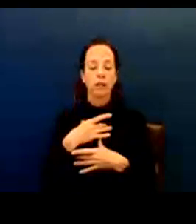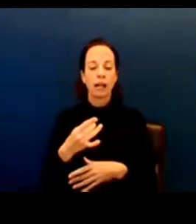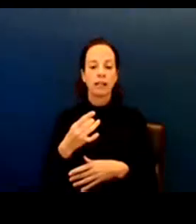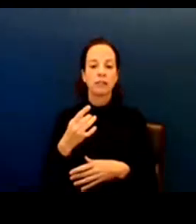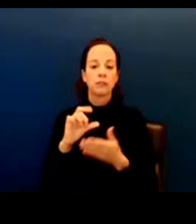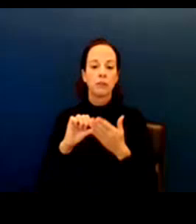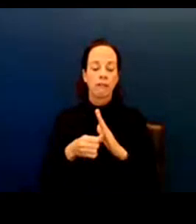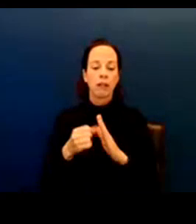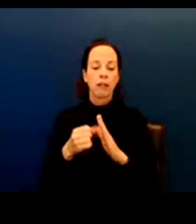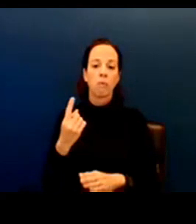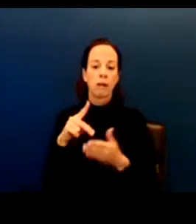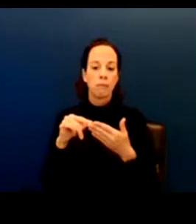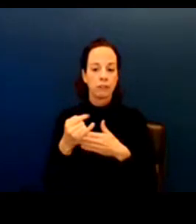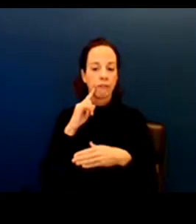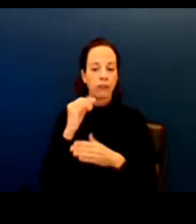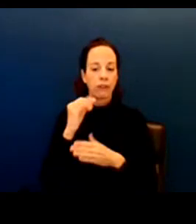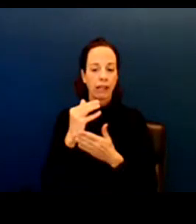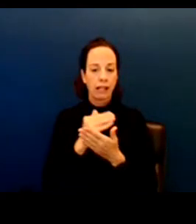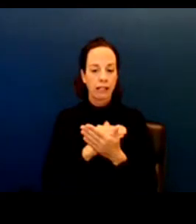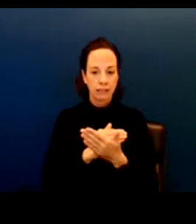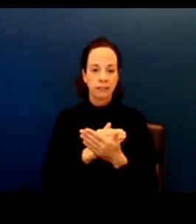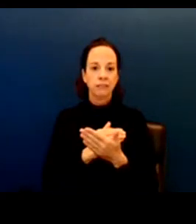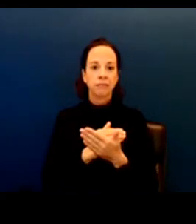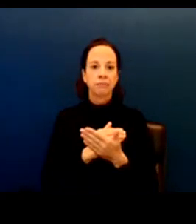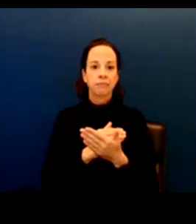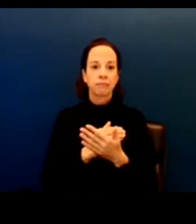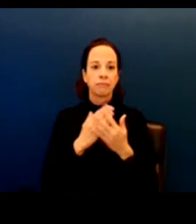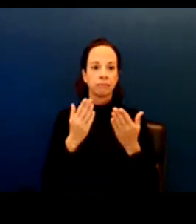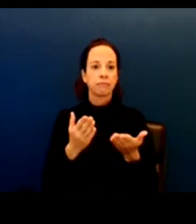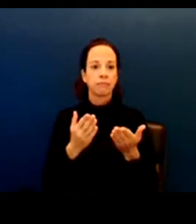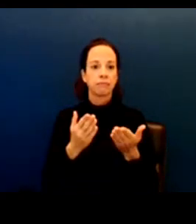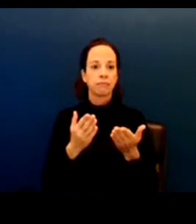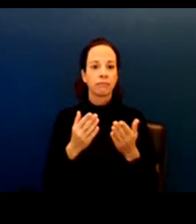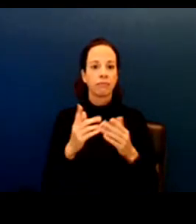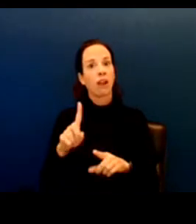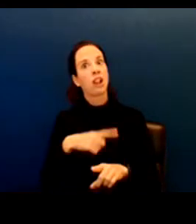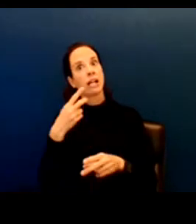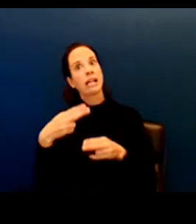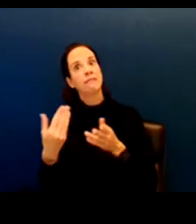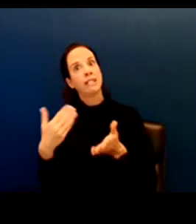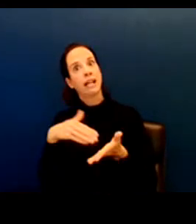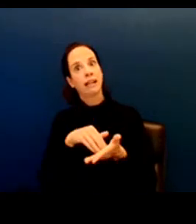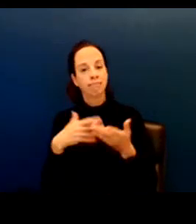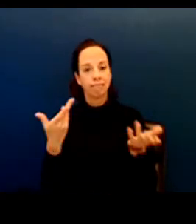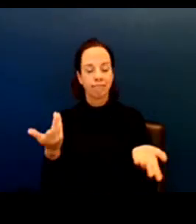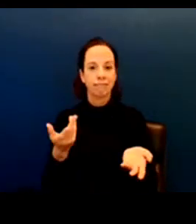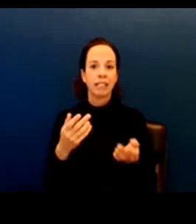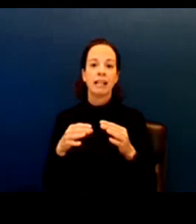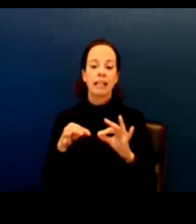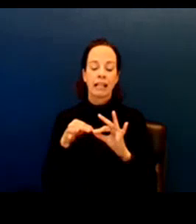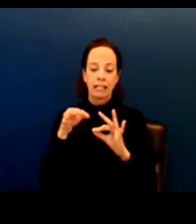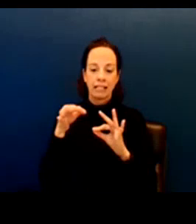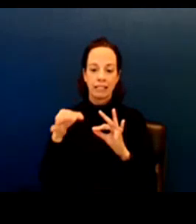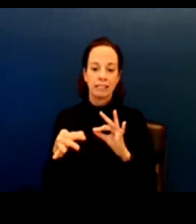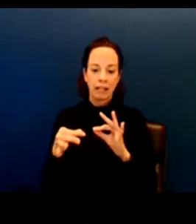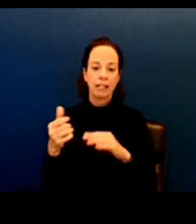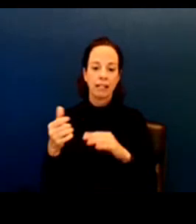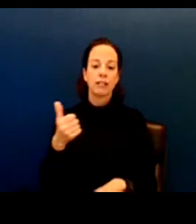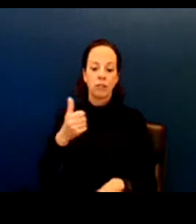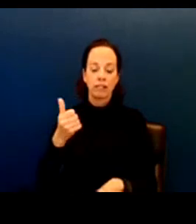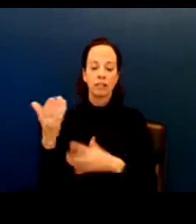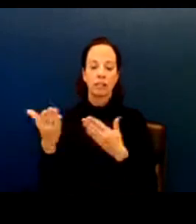highlight one project on that list. And here comes those long names again. The expanding transit service